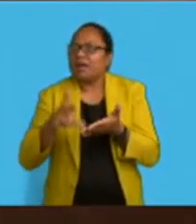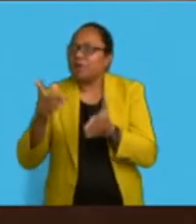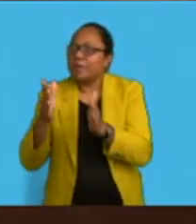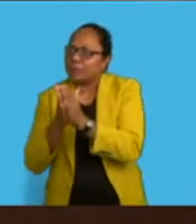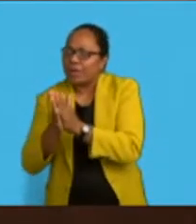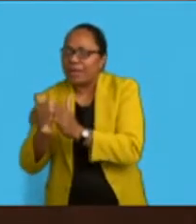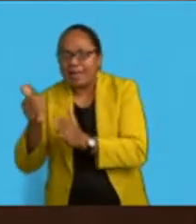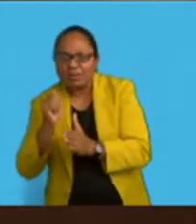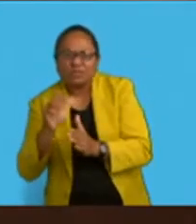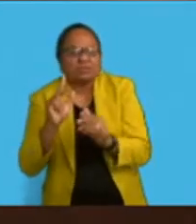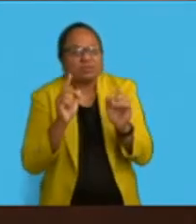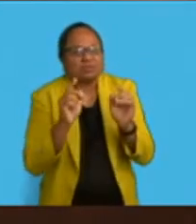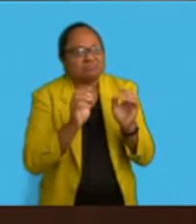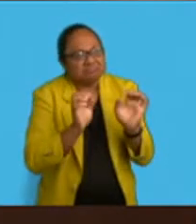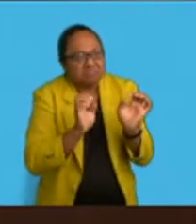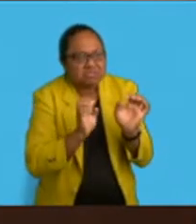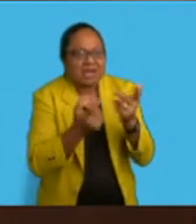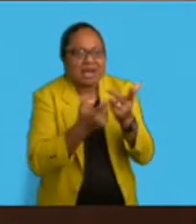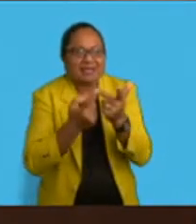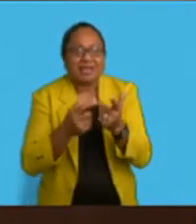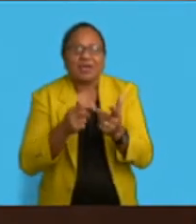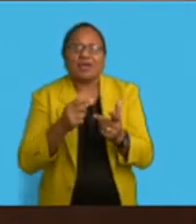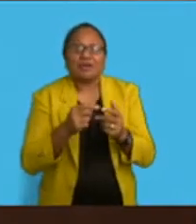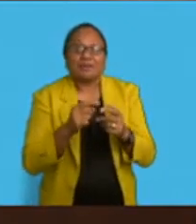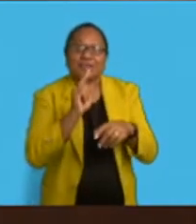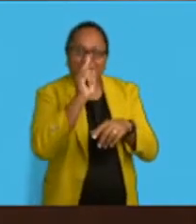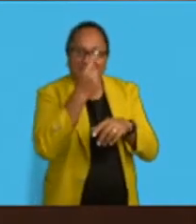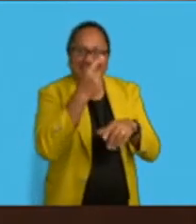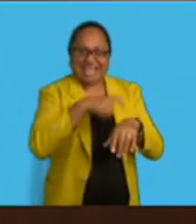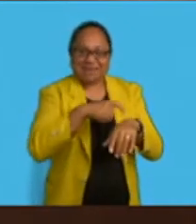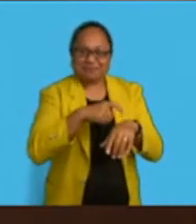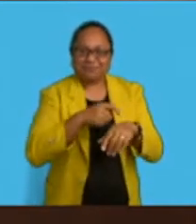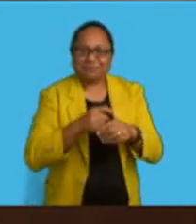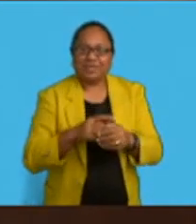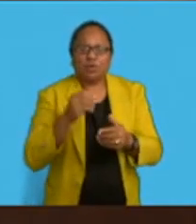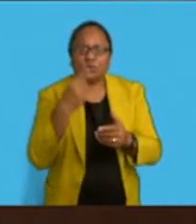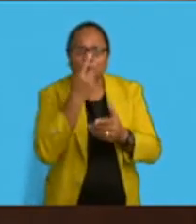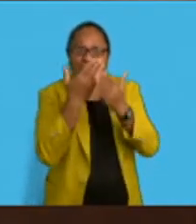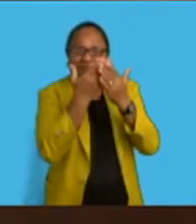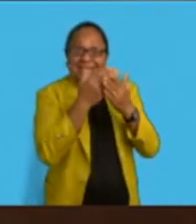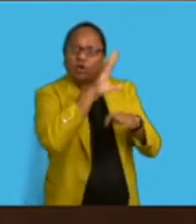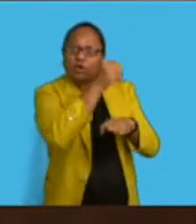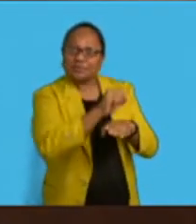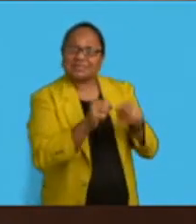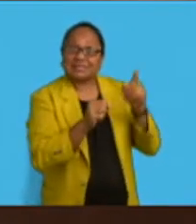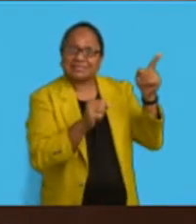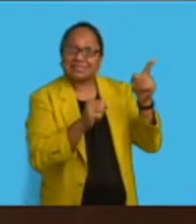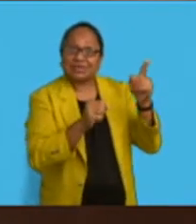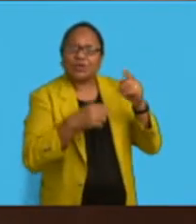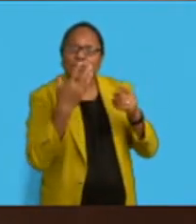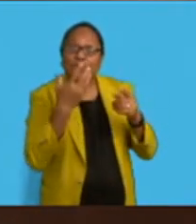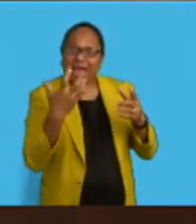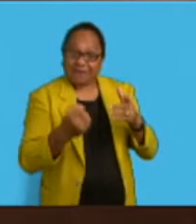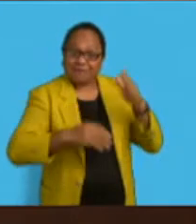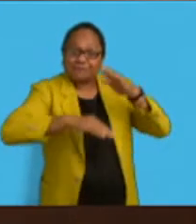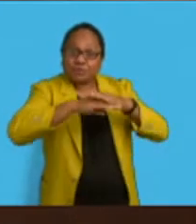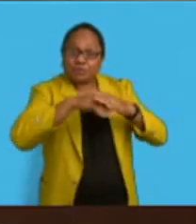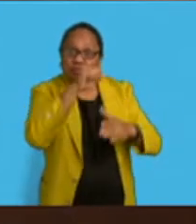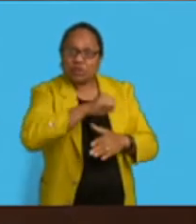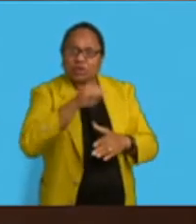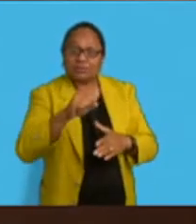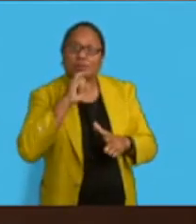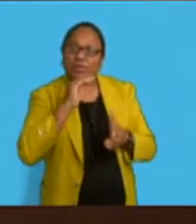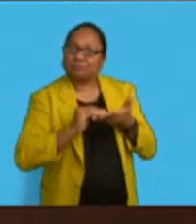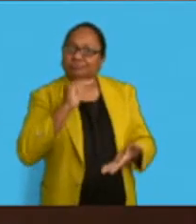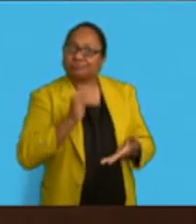TELS students for the first time. For students studying overseas, Madam Speaker, under full scholarship by a host country, we will increase